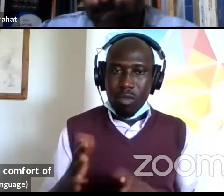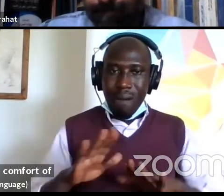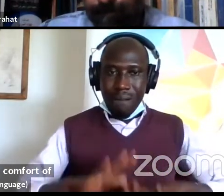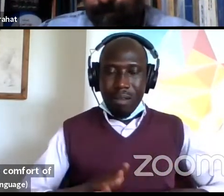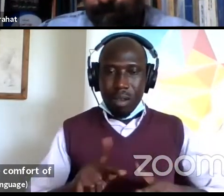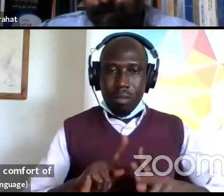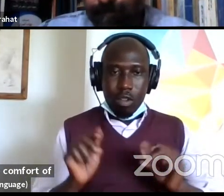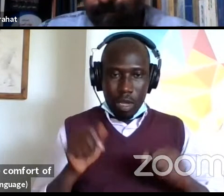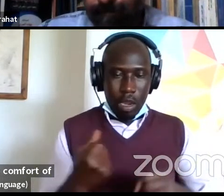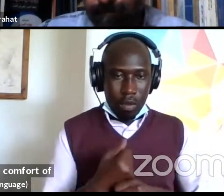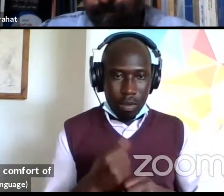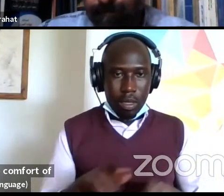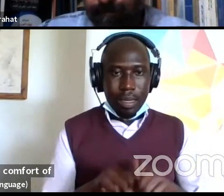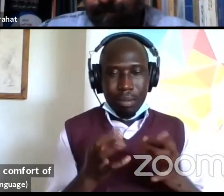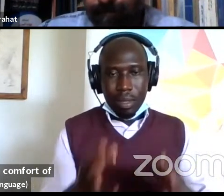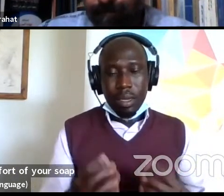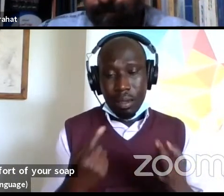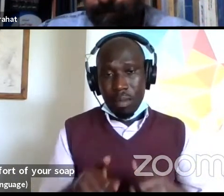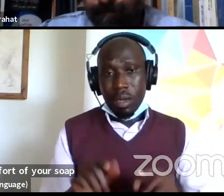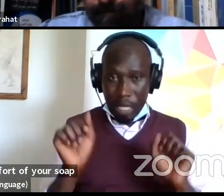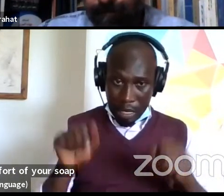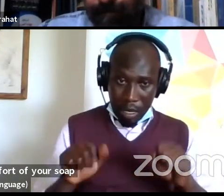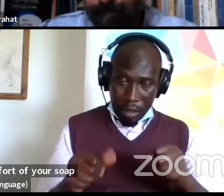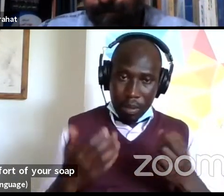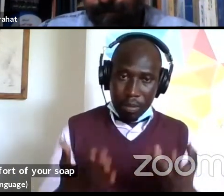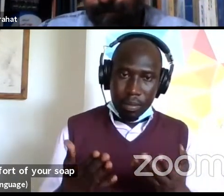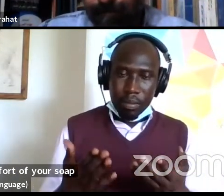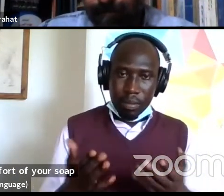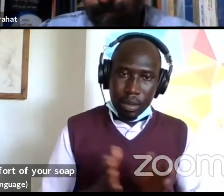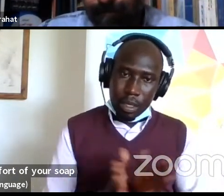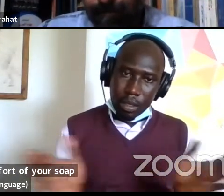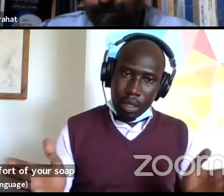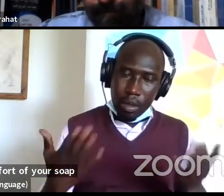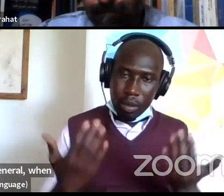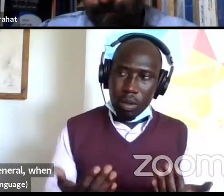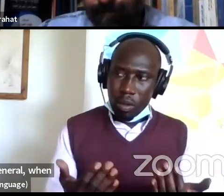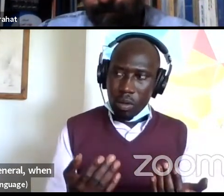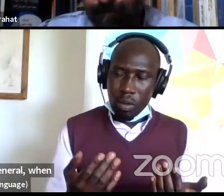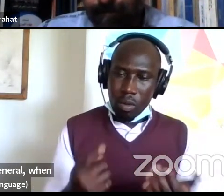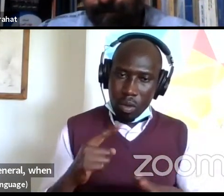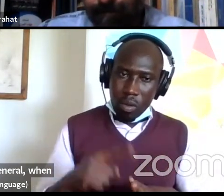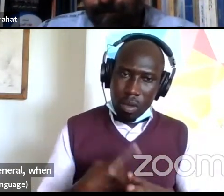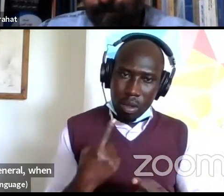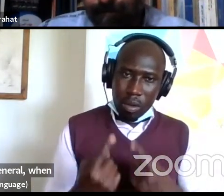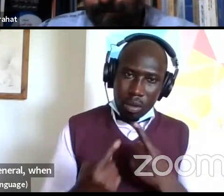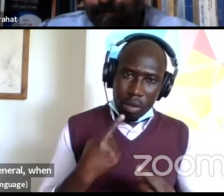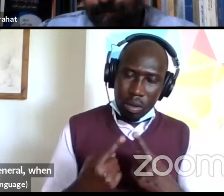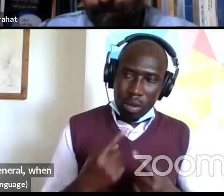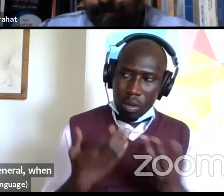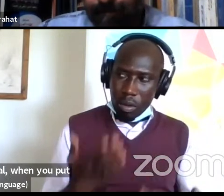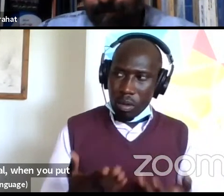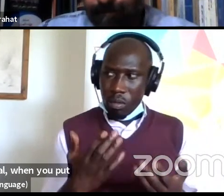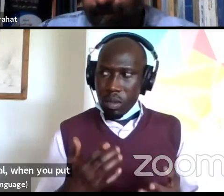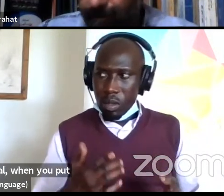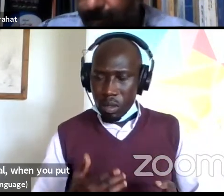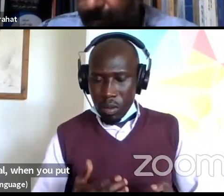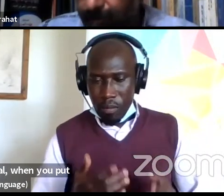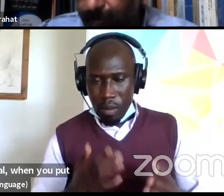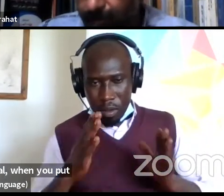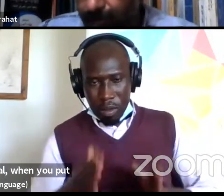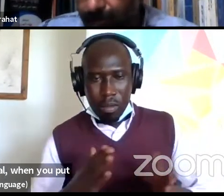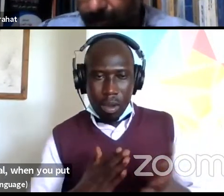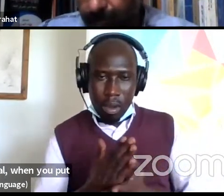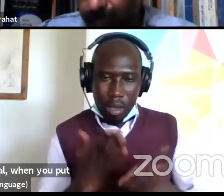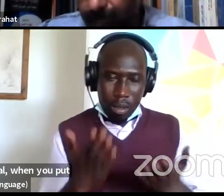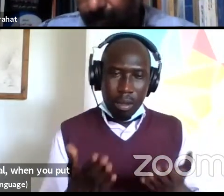that. But yes, in general, when you put like safeguards for human rights, you end up